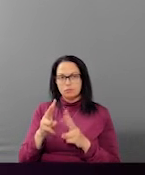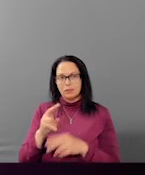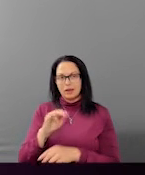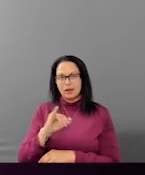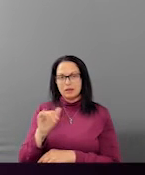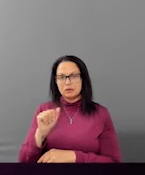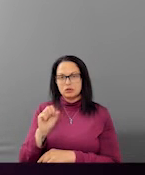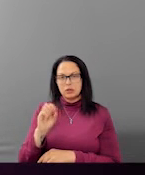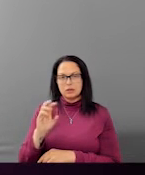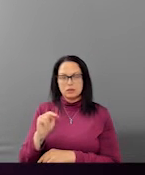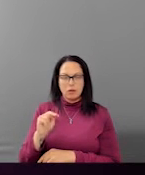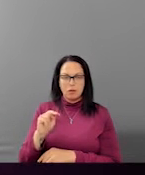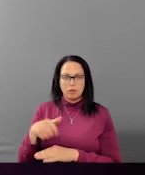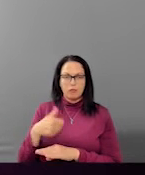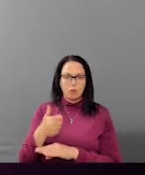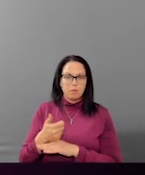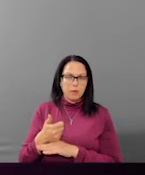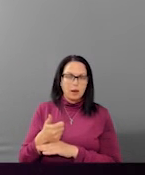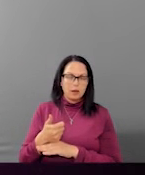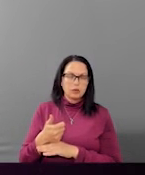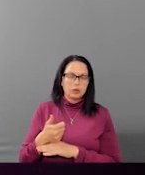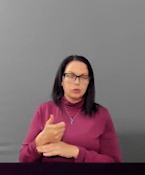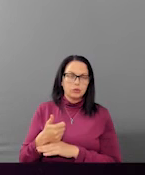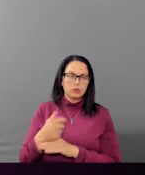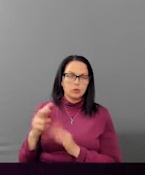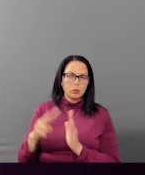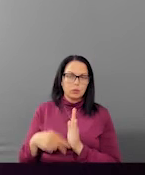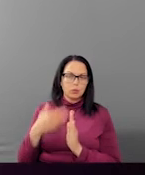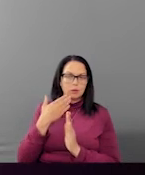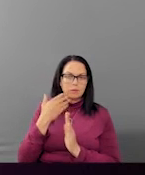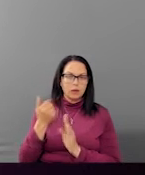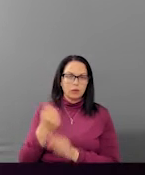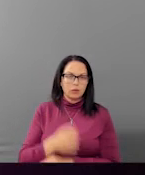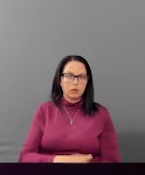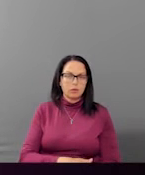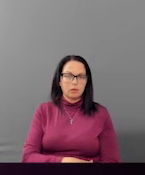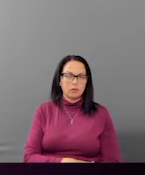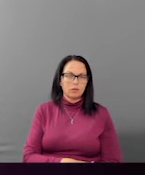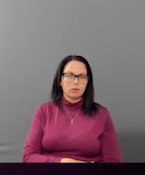formatter so we can read this a little bit better. Oops.